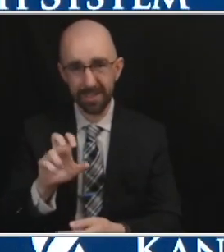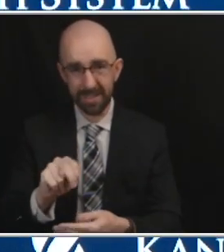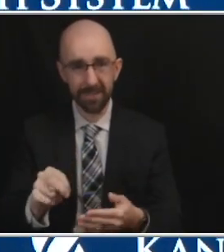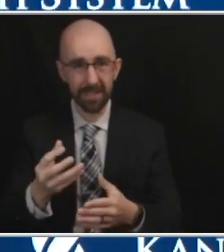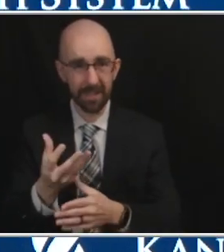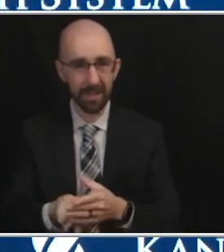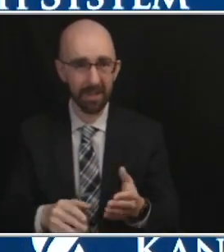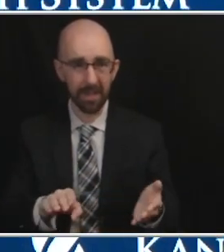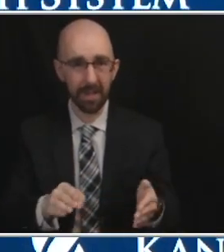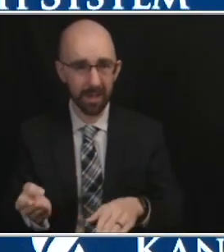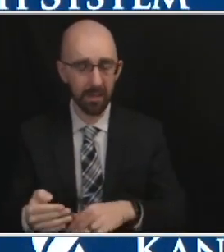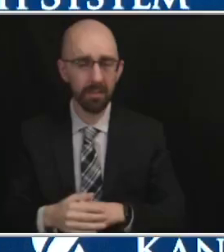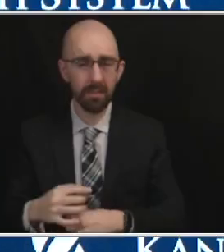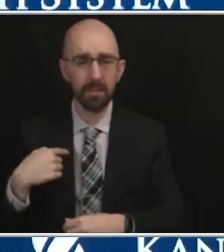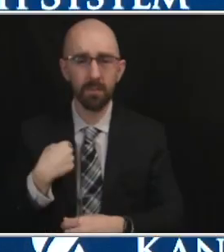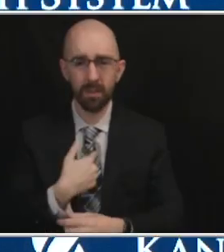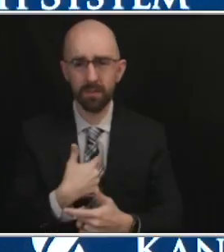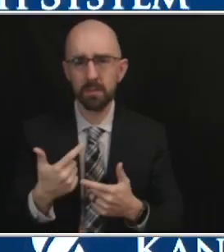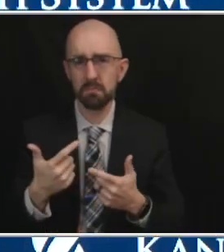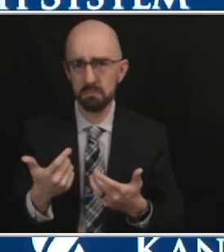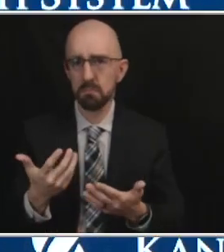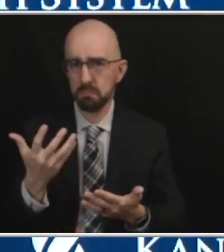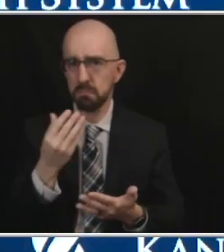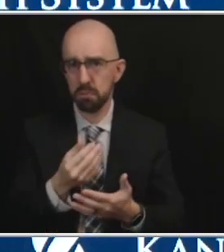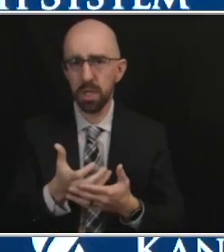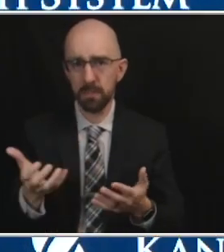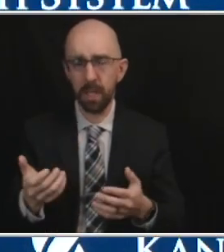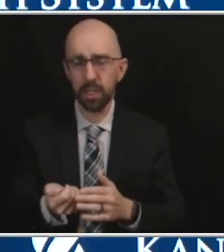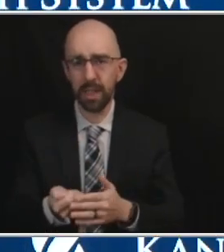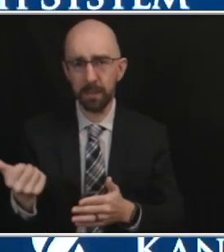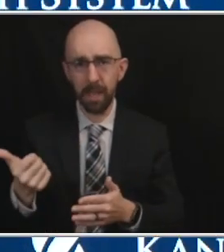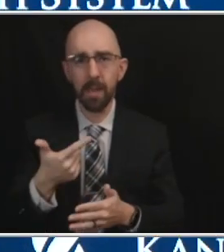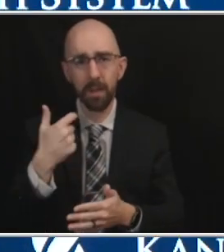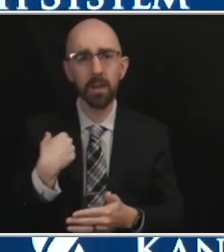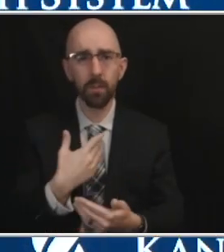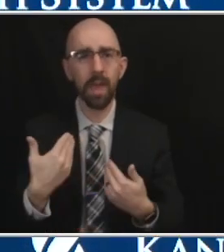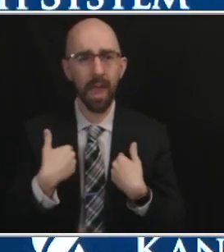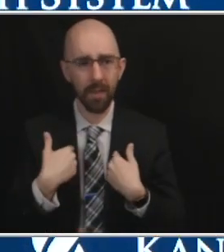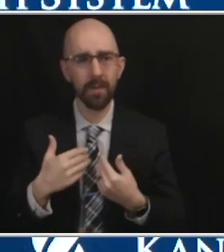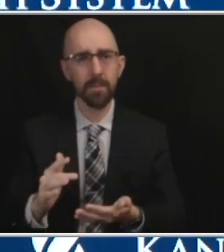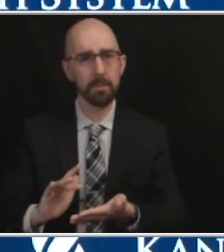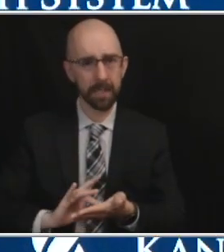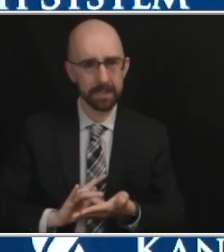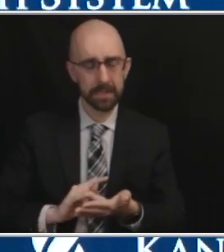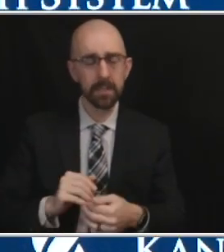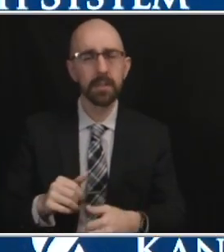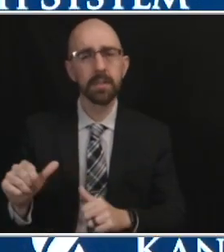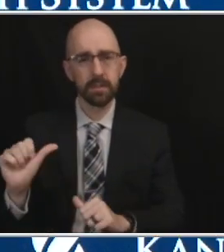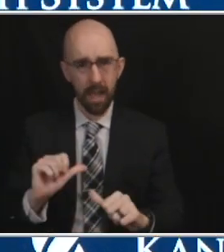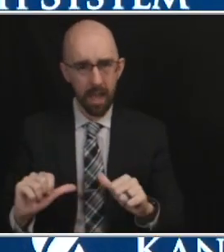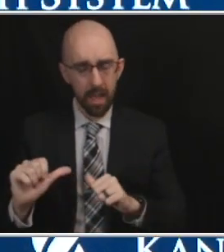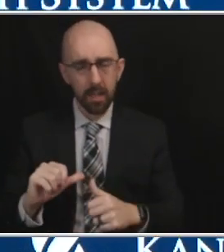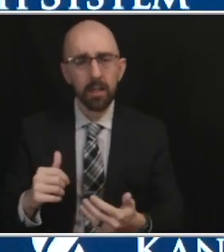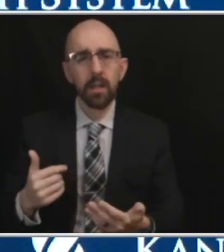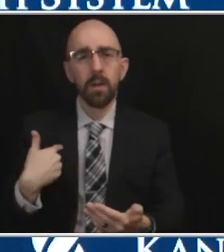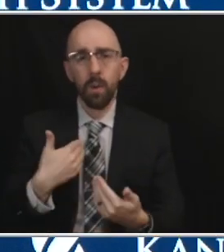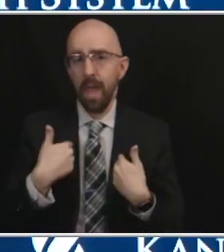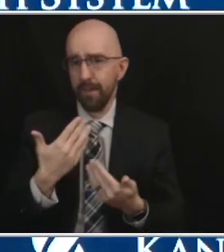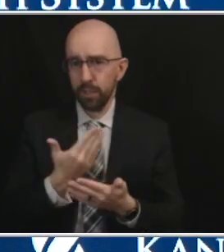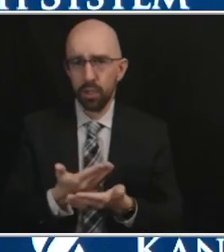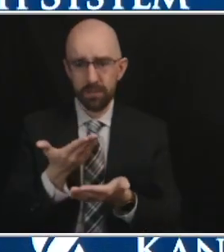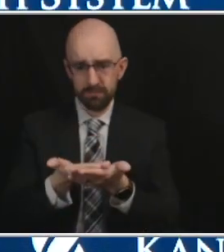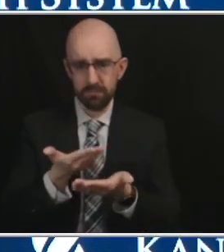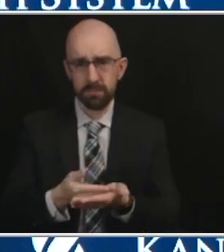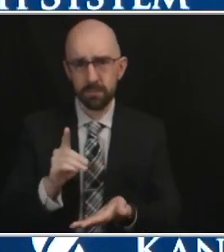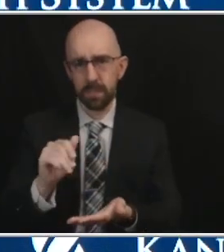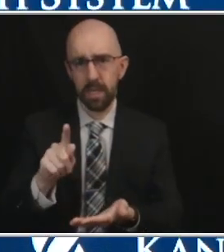We had largely eliminated it, though, because we have medicine, science. We have good data to back up the fact